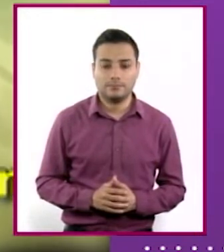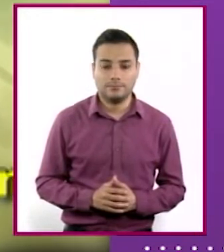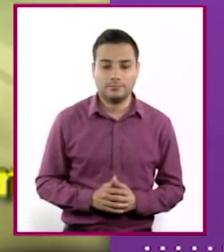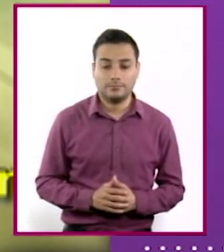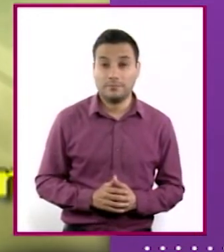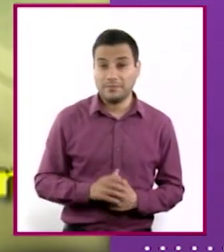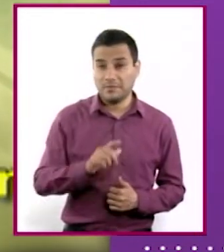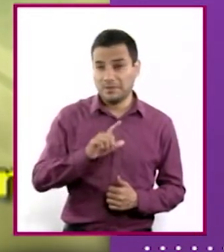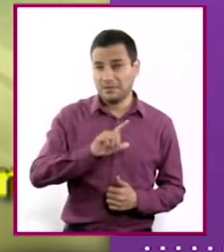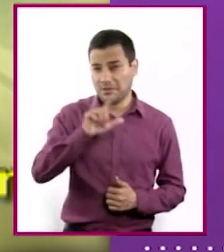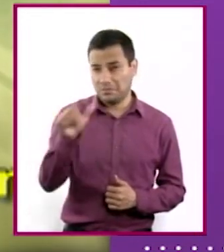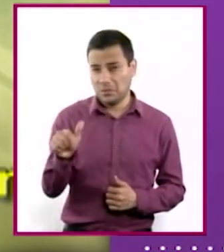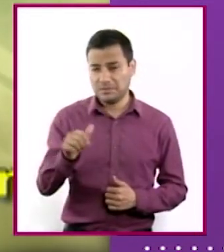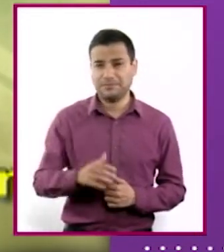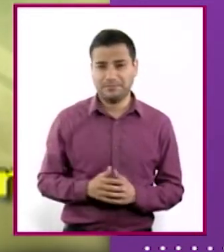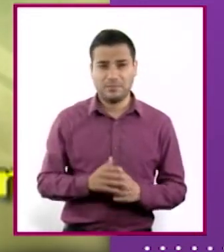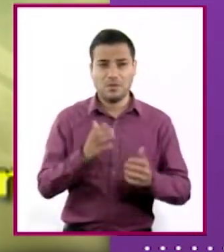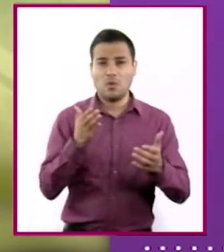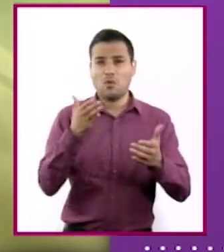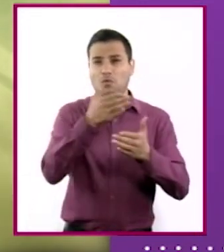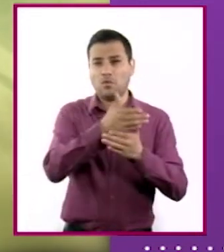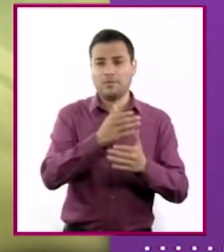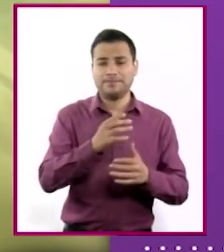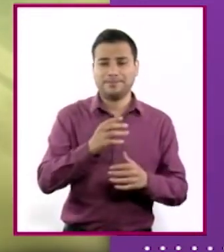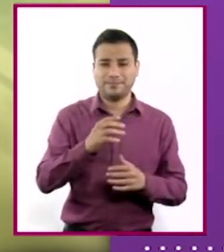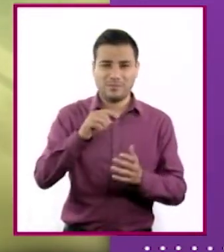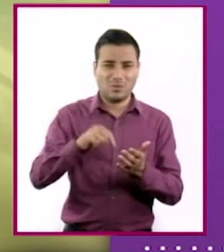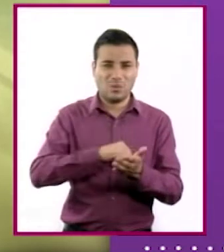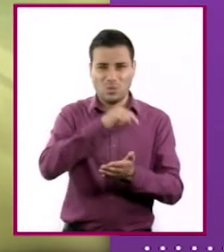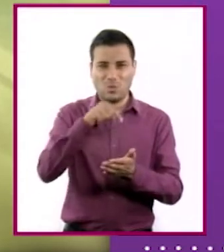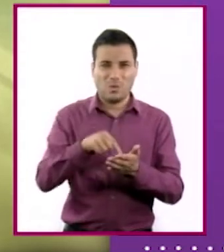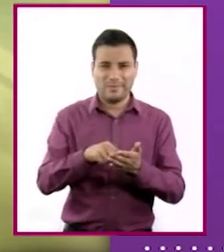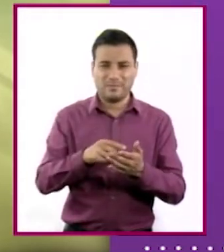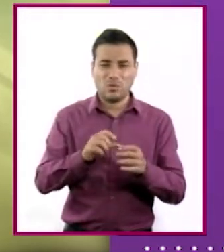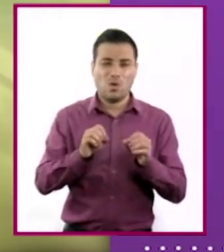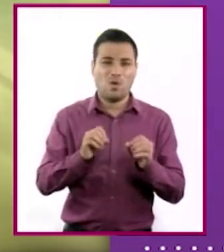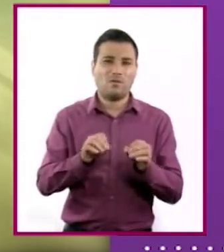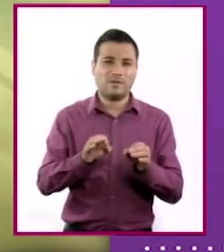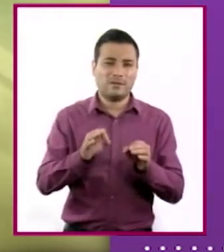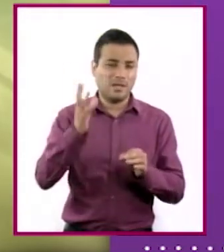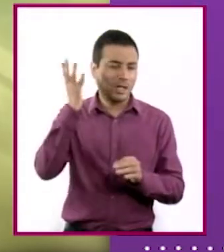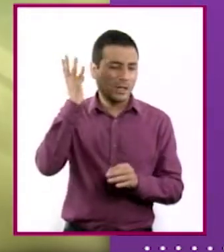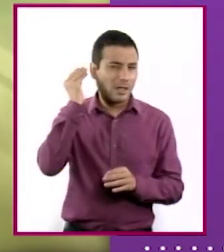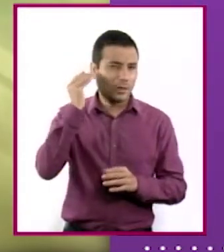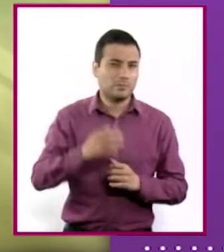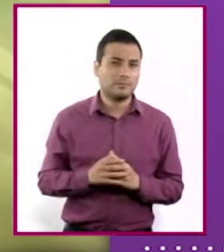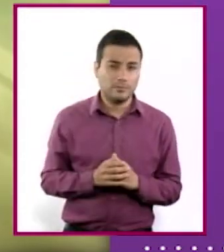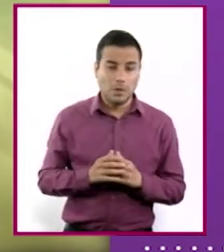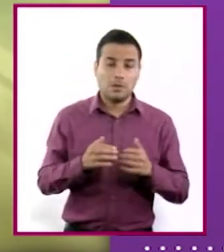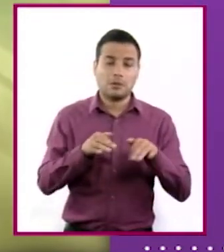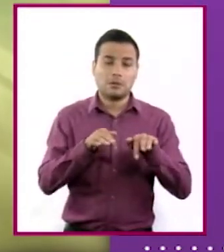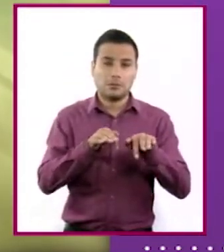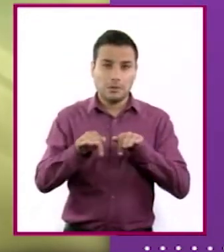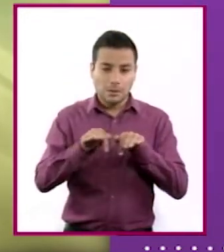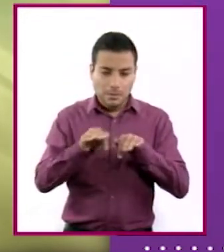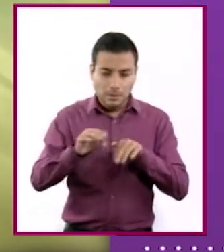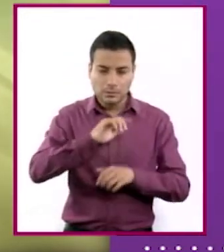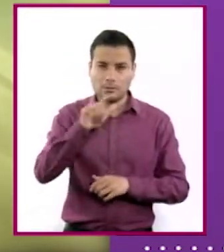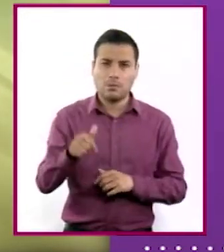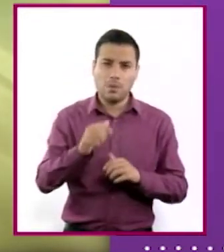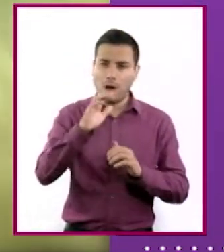Then, I went to the radio station. I worked the rest of the day. Finally, I went